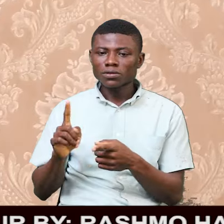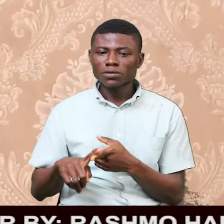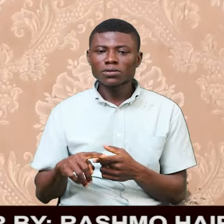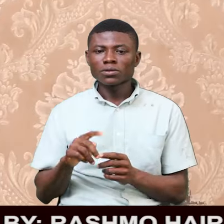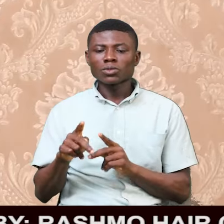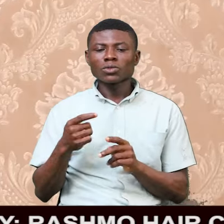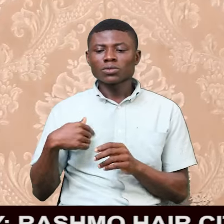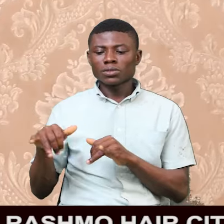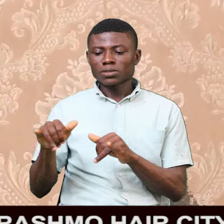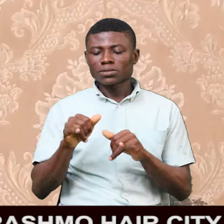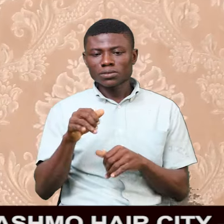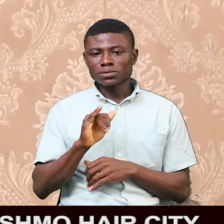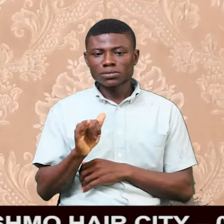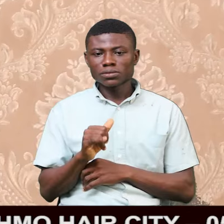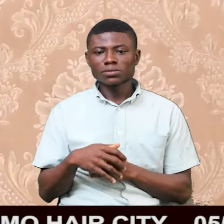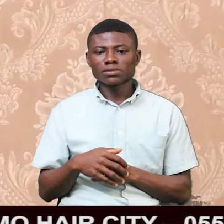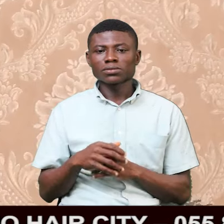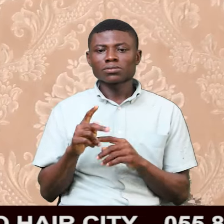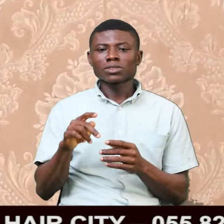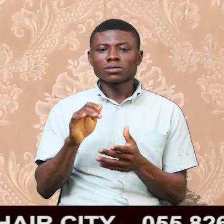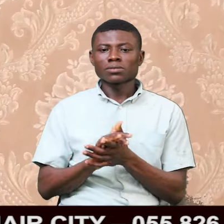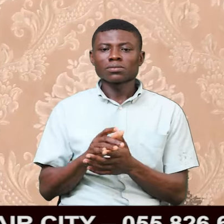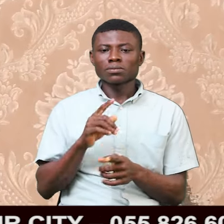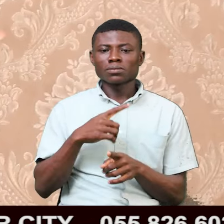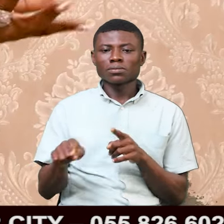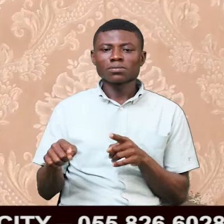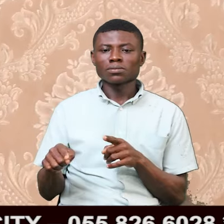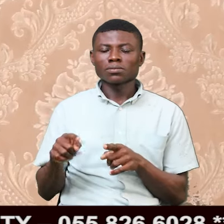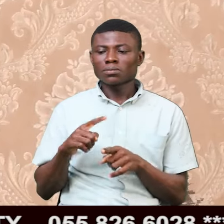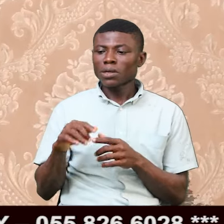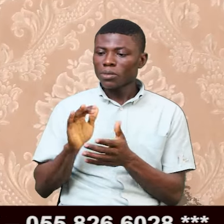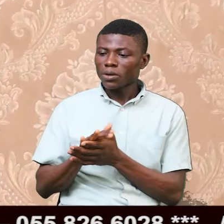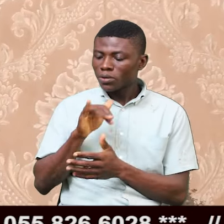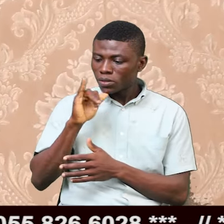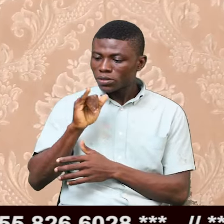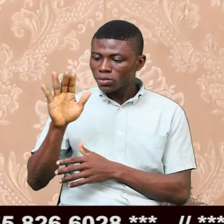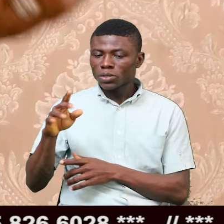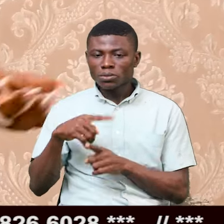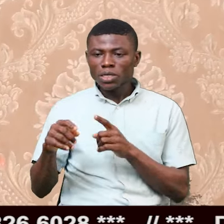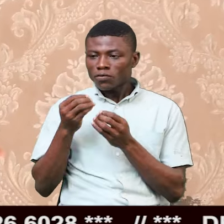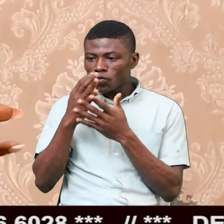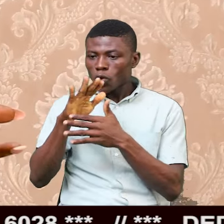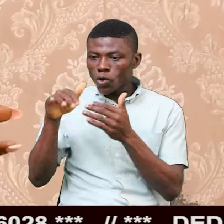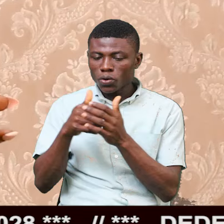tipen for obi wo ha o wa wari o ba na wari ente se wo de nti